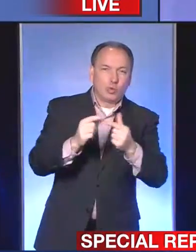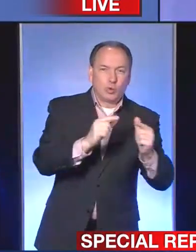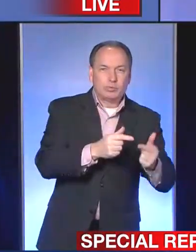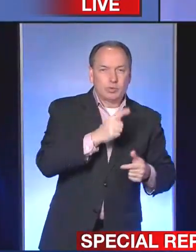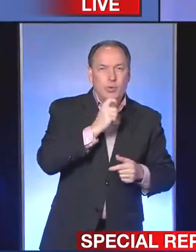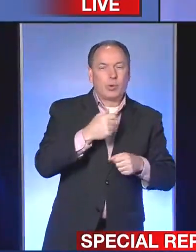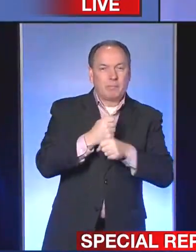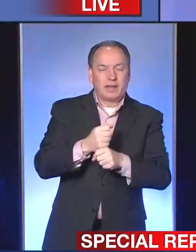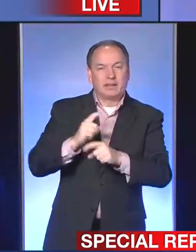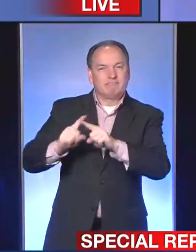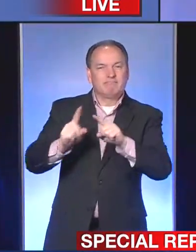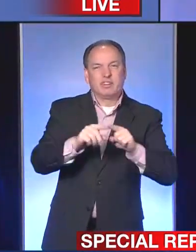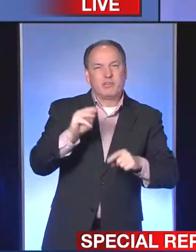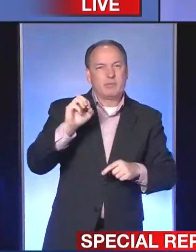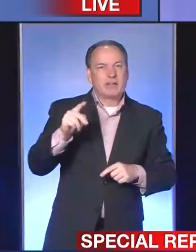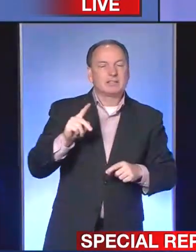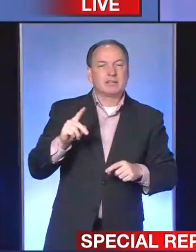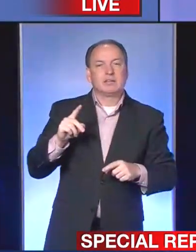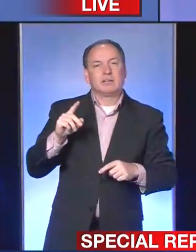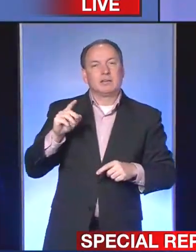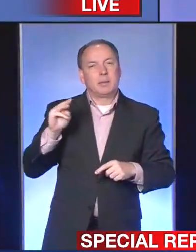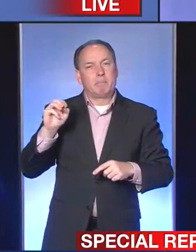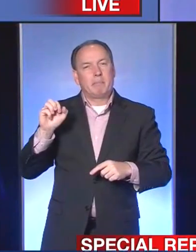all sorts of masks, but of course we've got, you know,